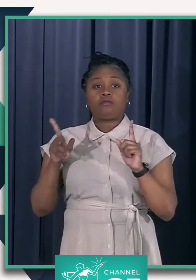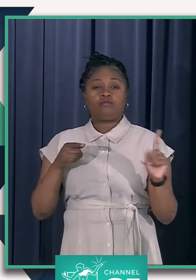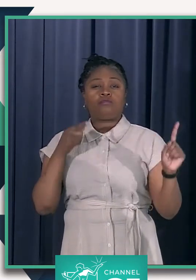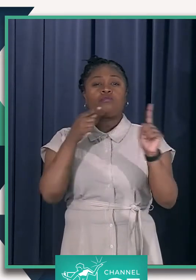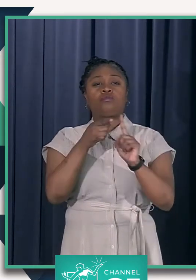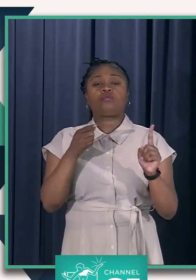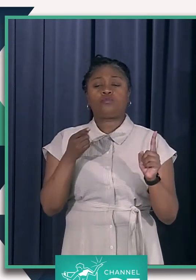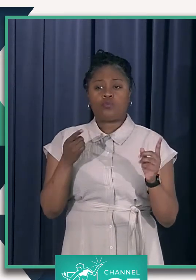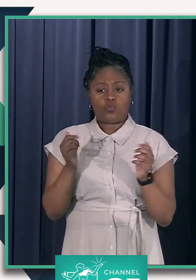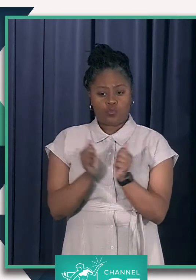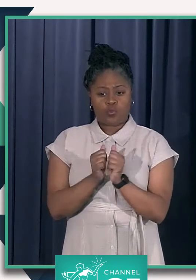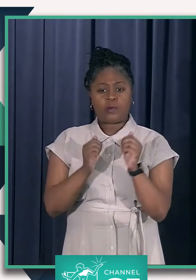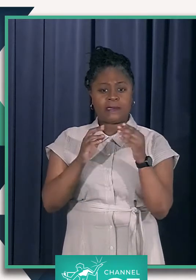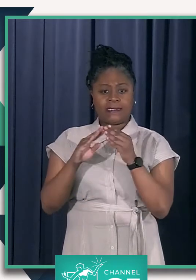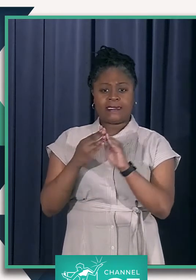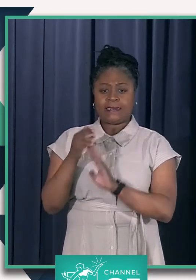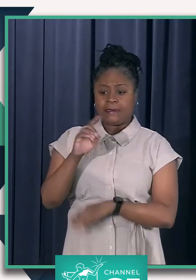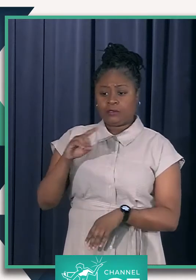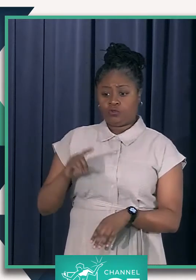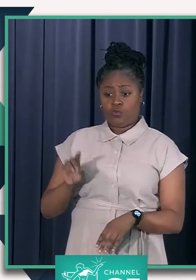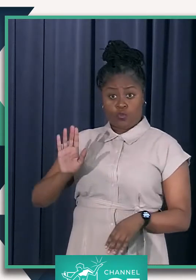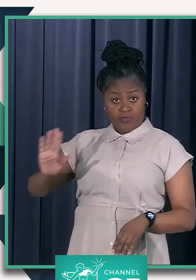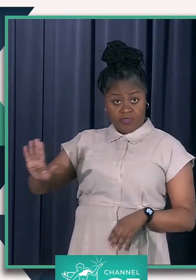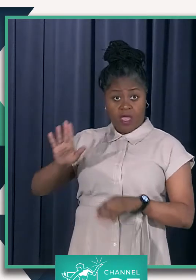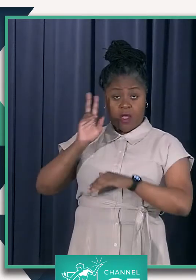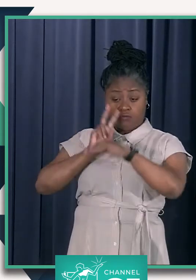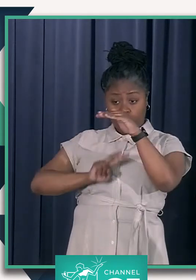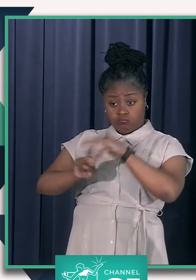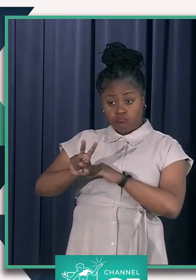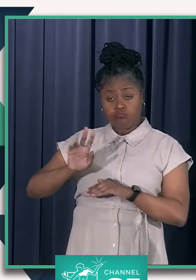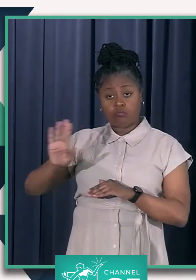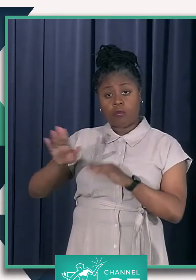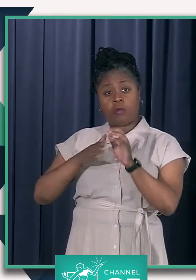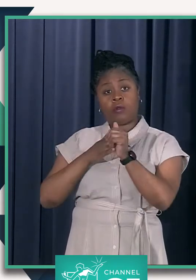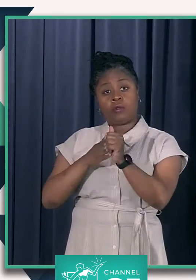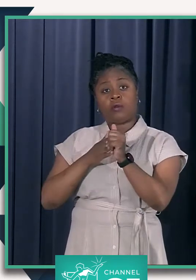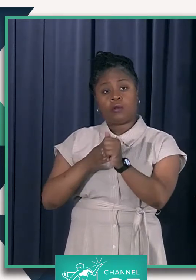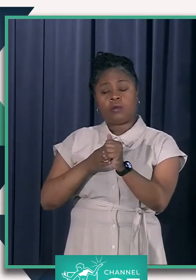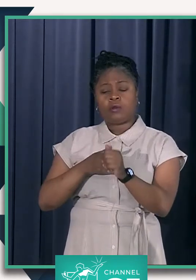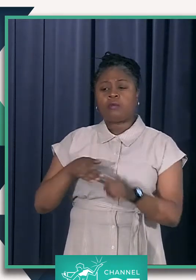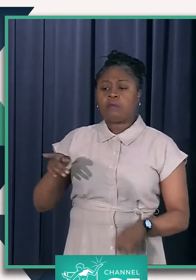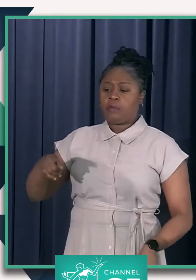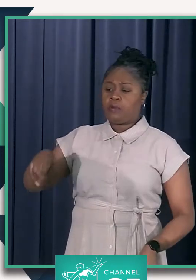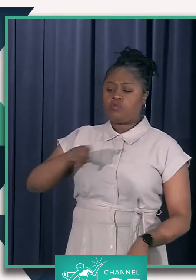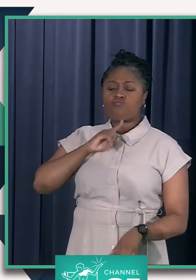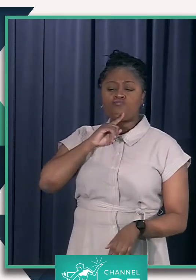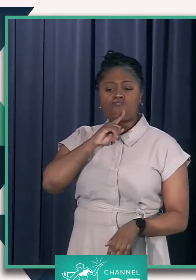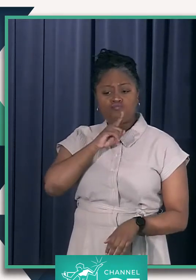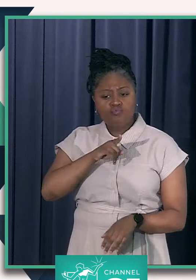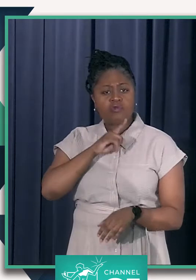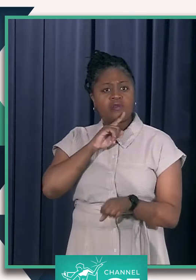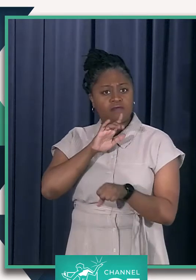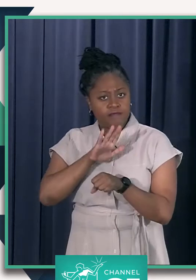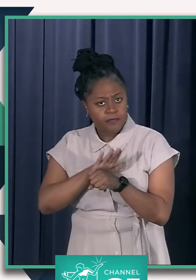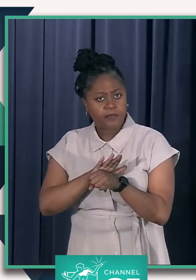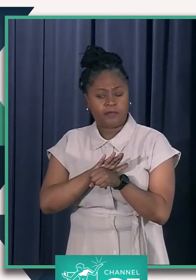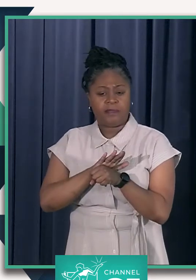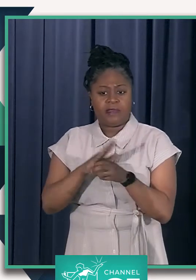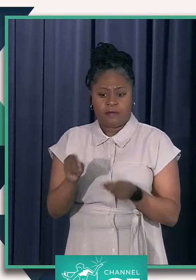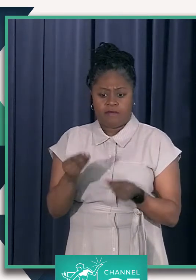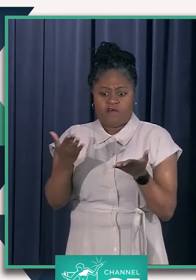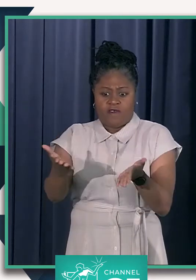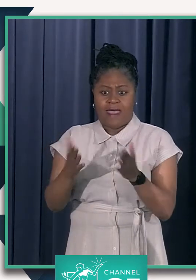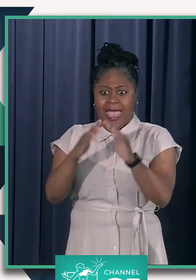their vision and their leadership. They were really committed to affordable housing, and how could they